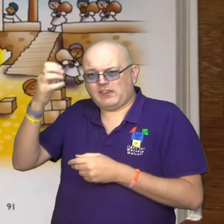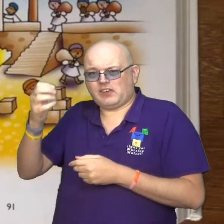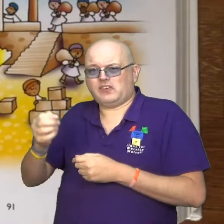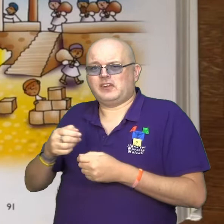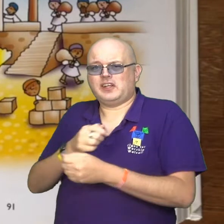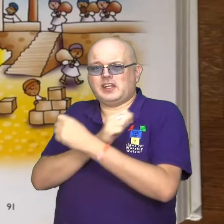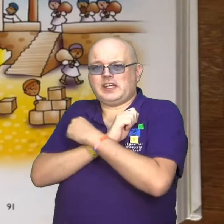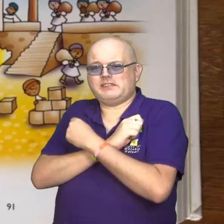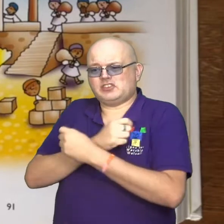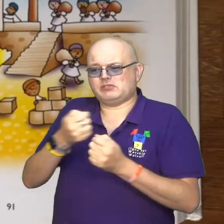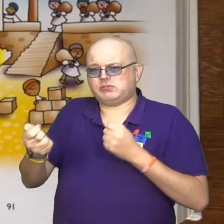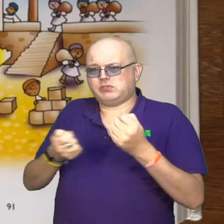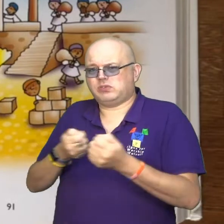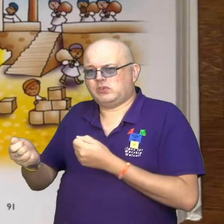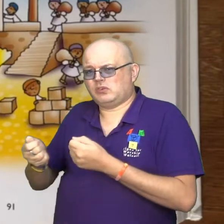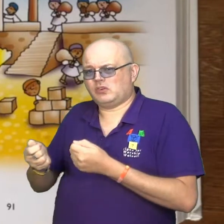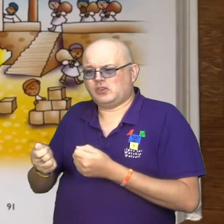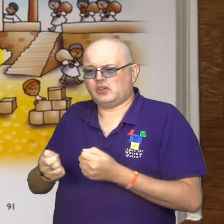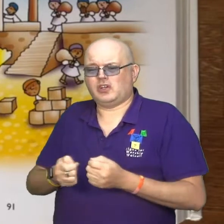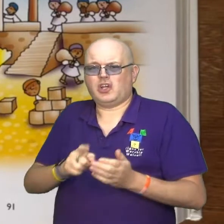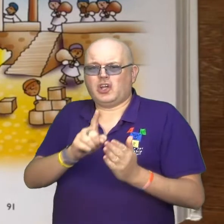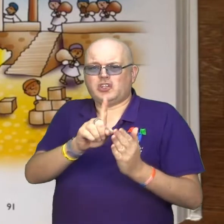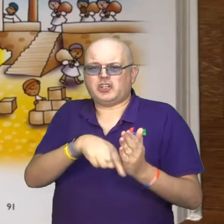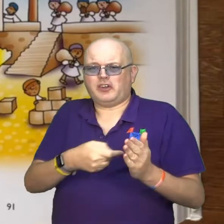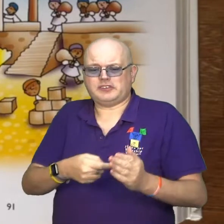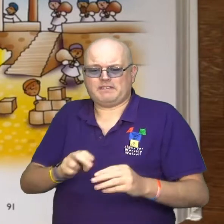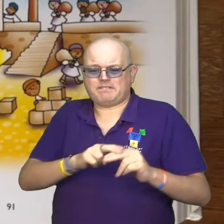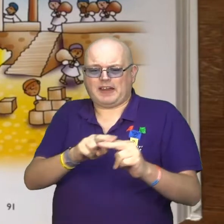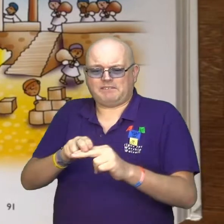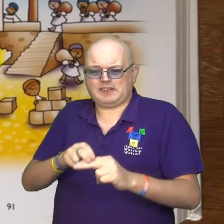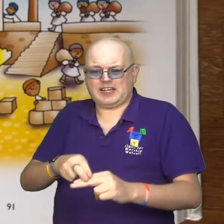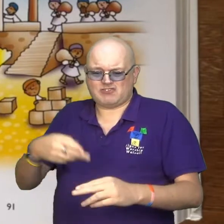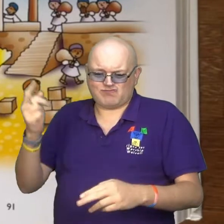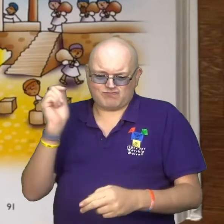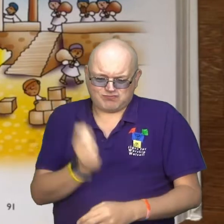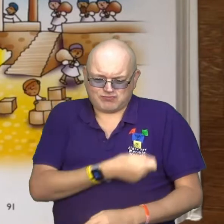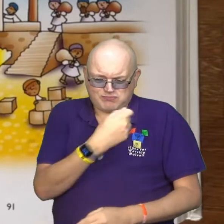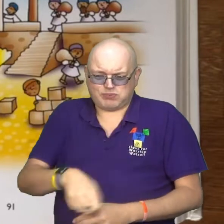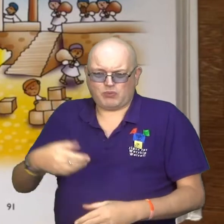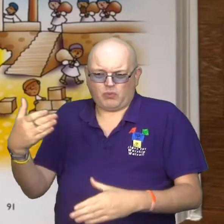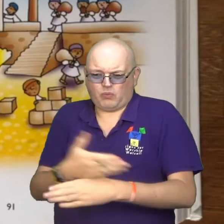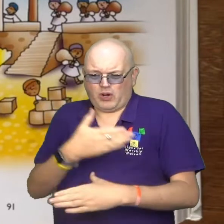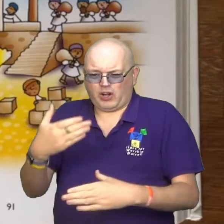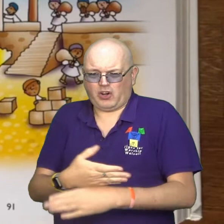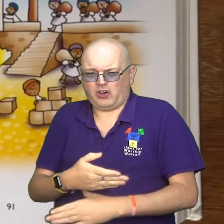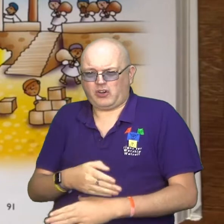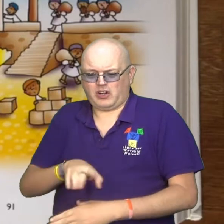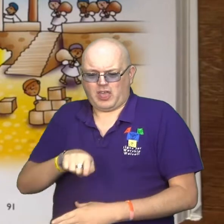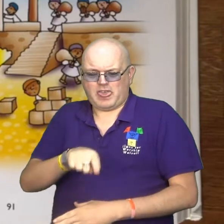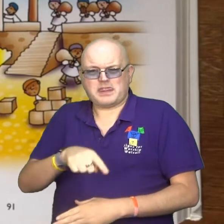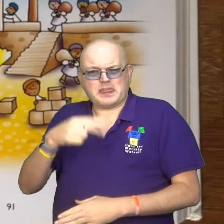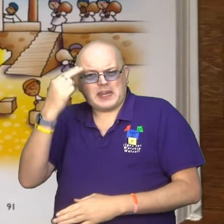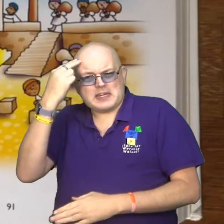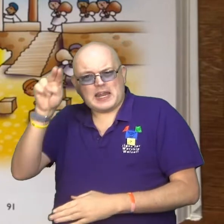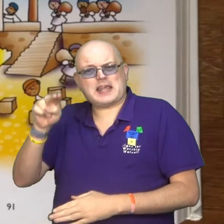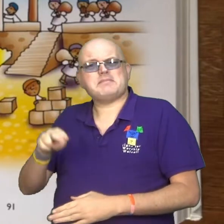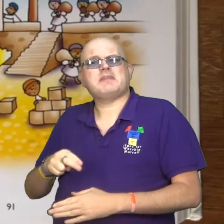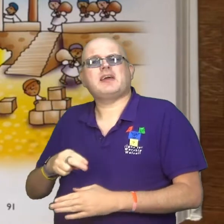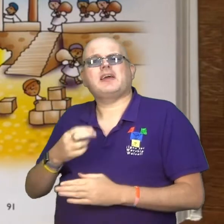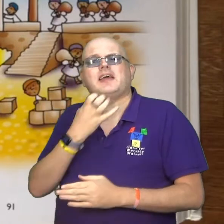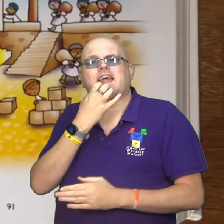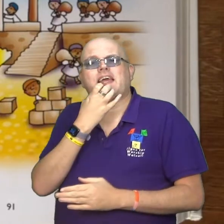was cruel. He made Joseph's family build great temples. Joseph's family were called Israelites.